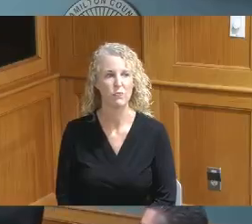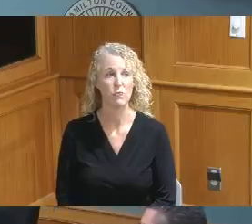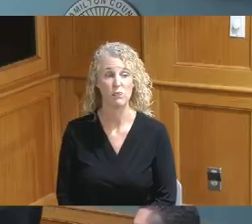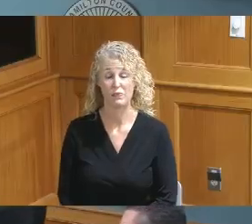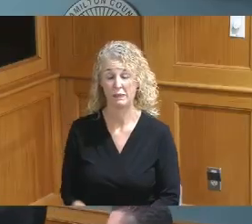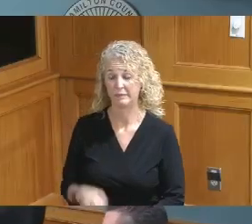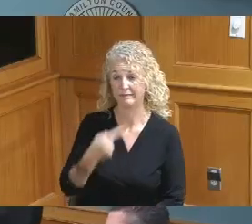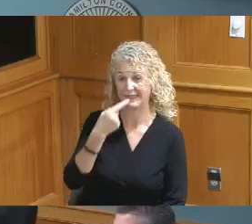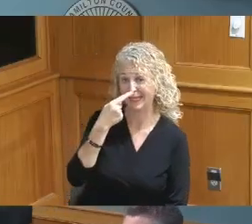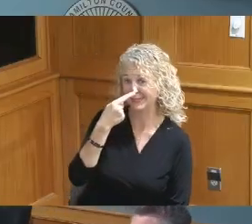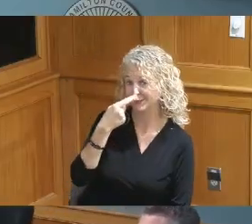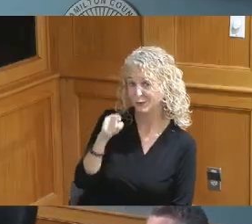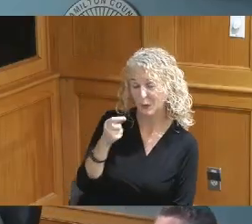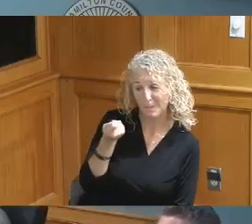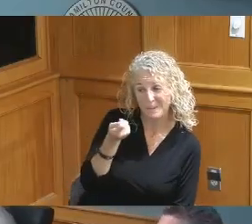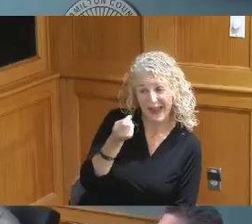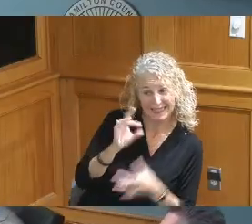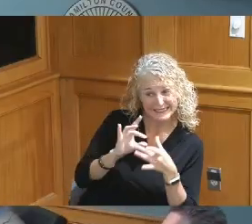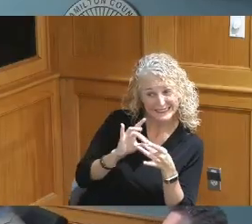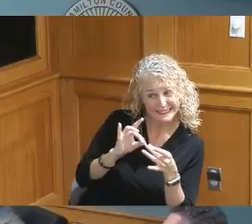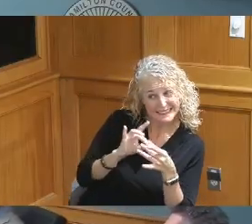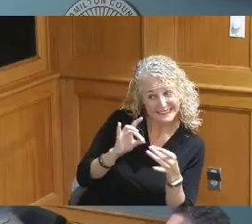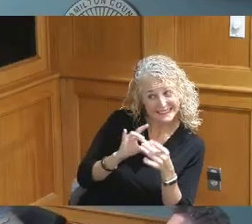Would you like to say a couple words?